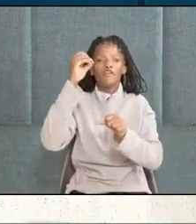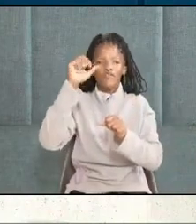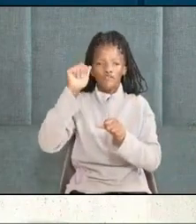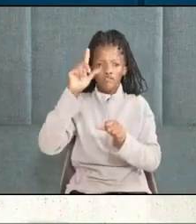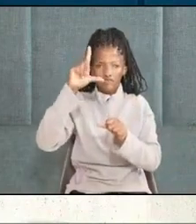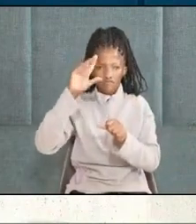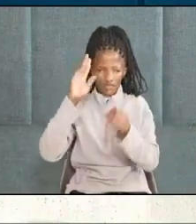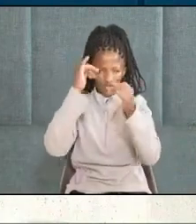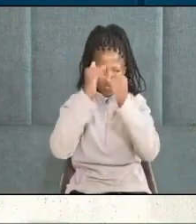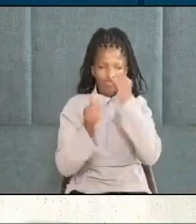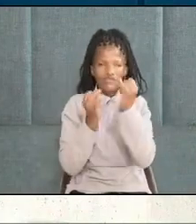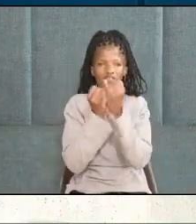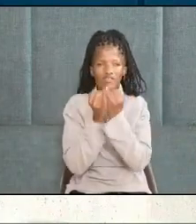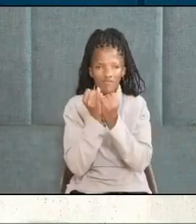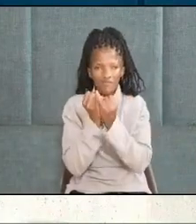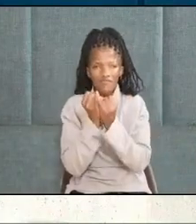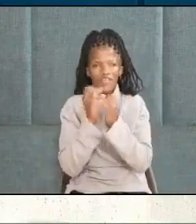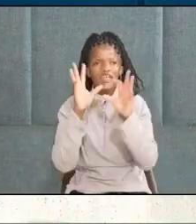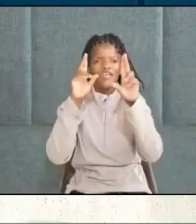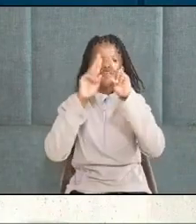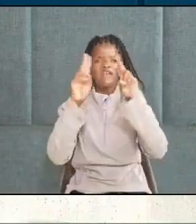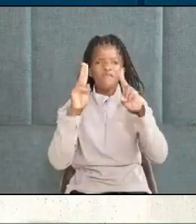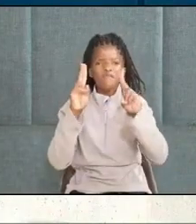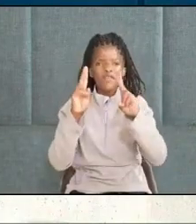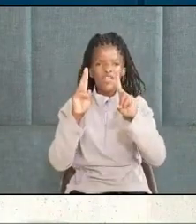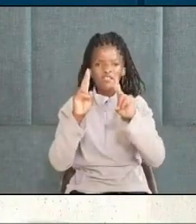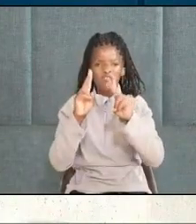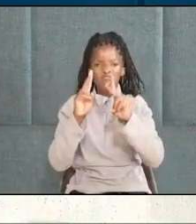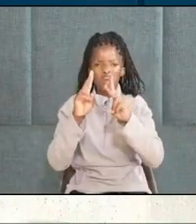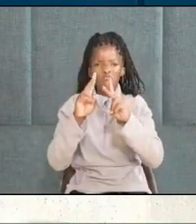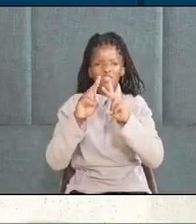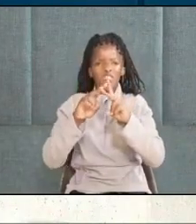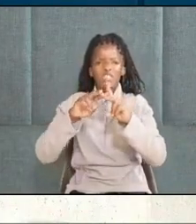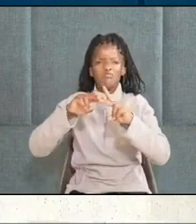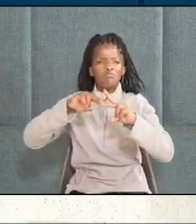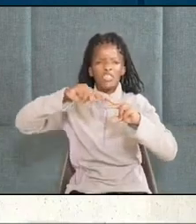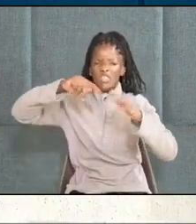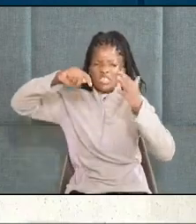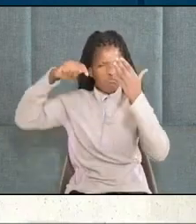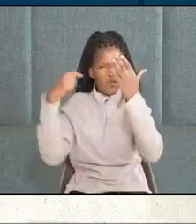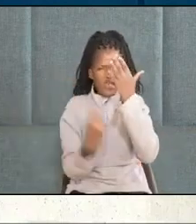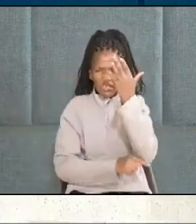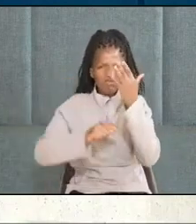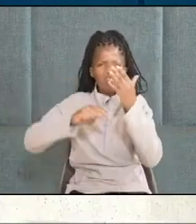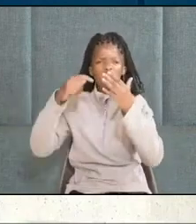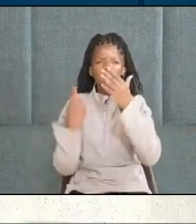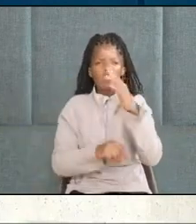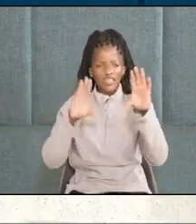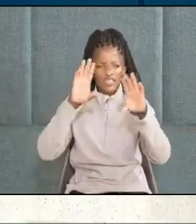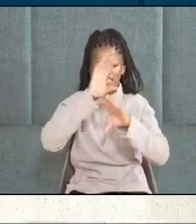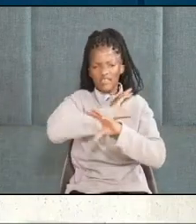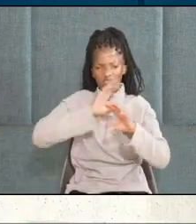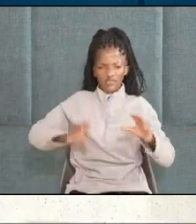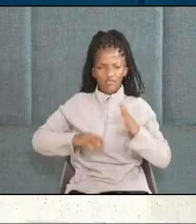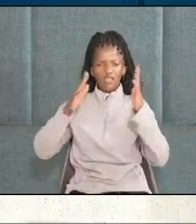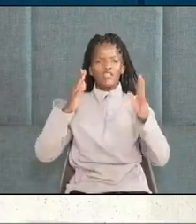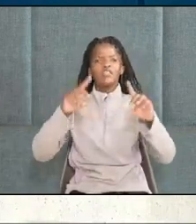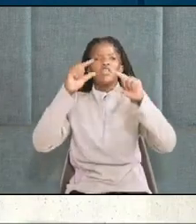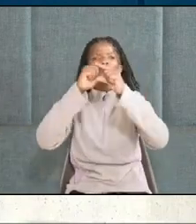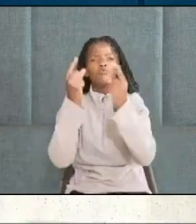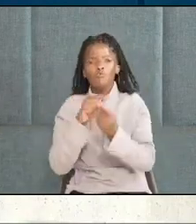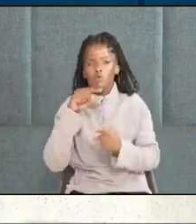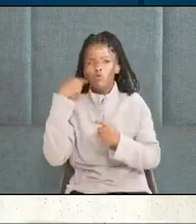the teens class taught us that he was a strict persecutor of Christians. He was even in the group that killed the deacon